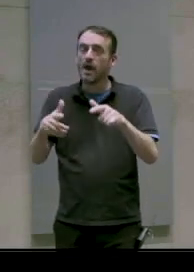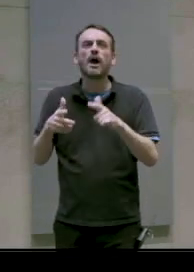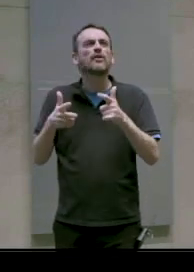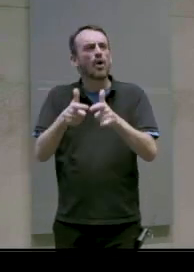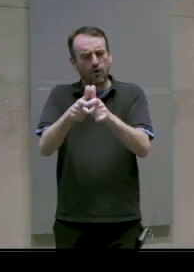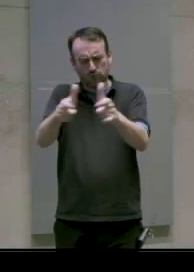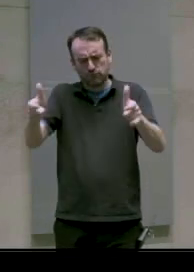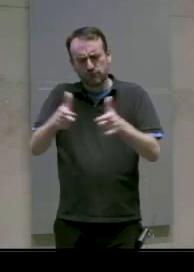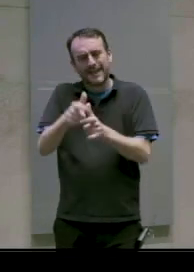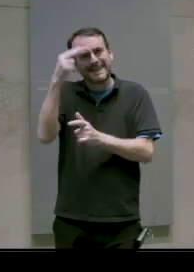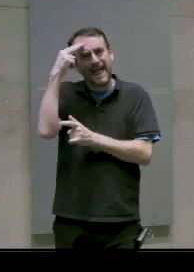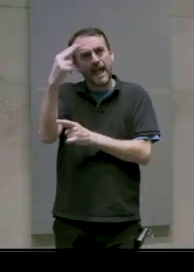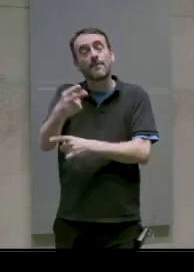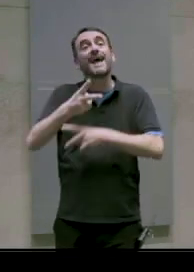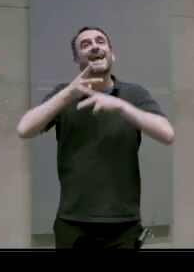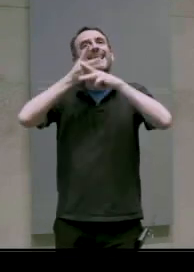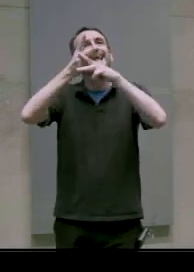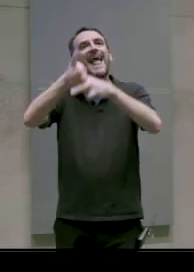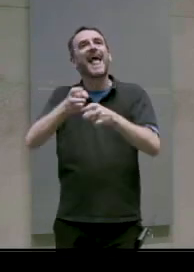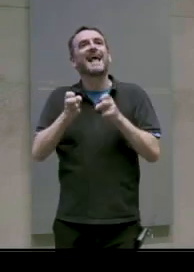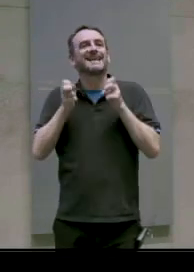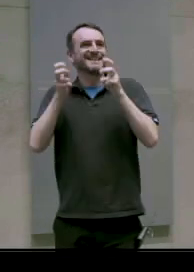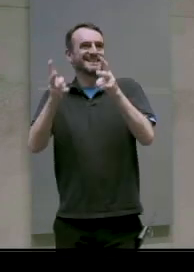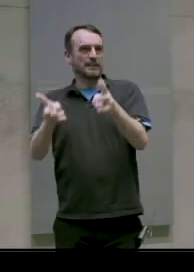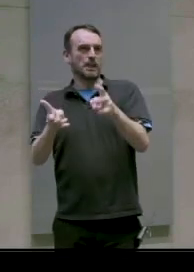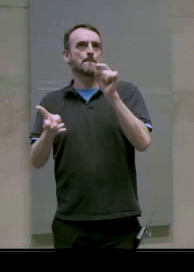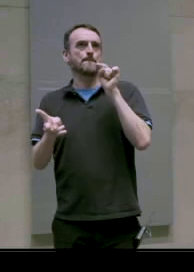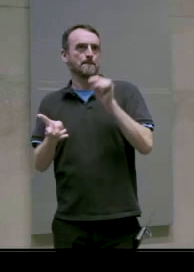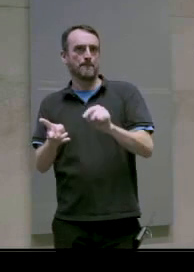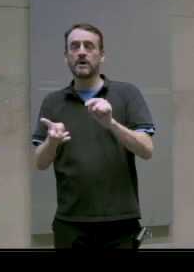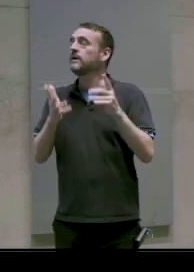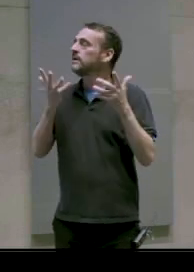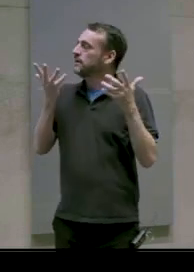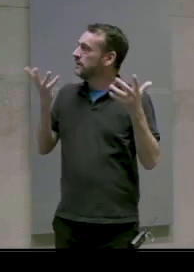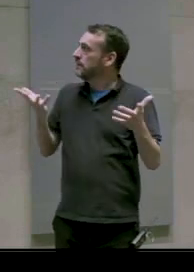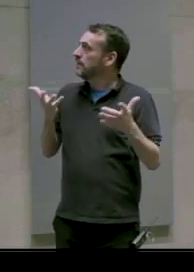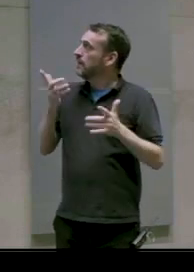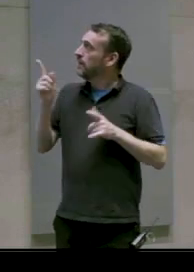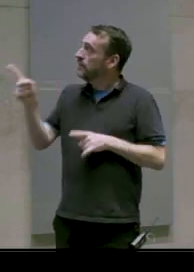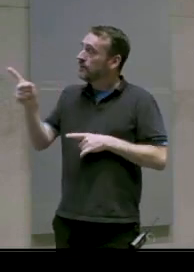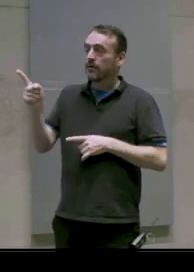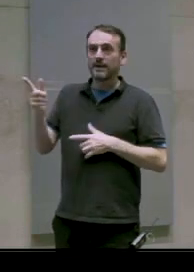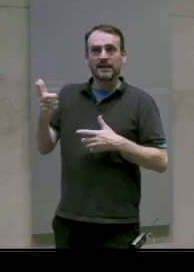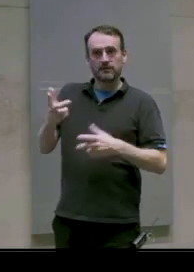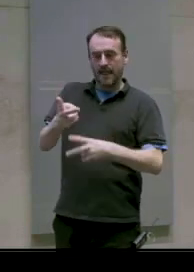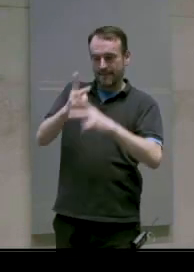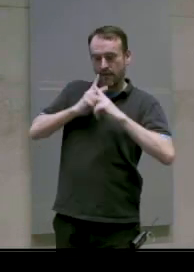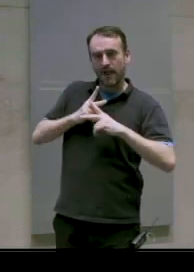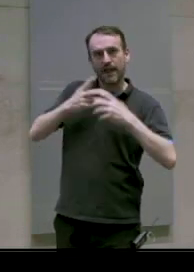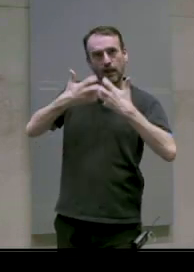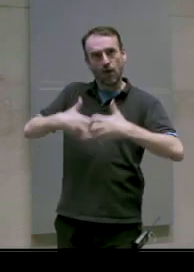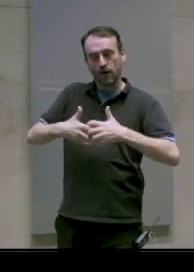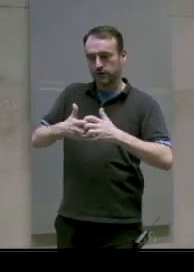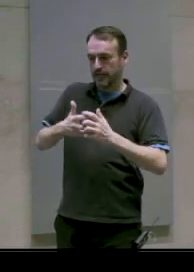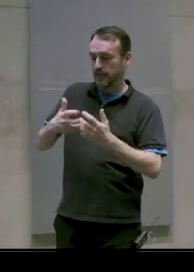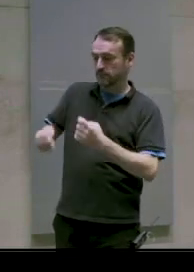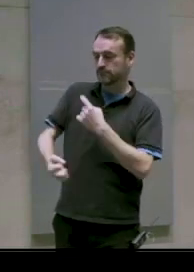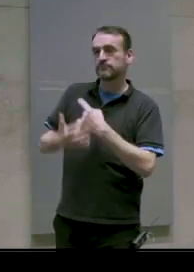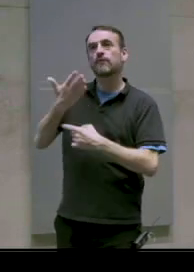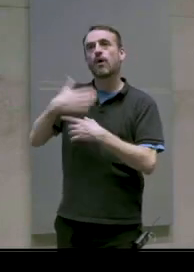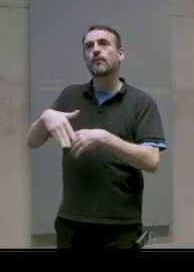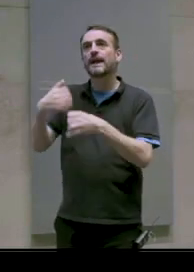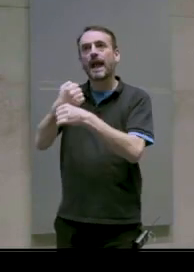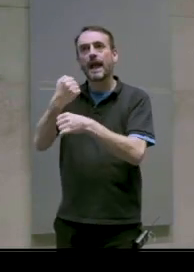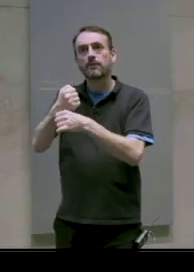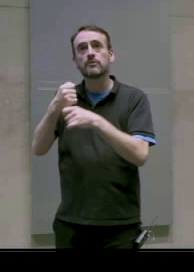Systems, as a free toolkit for designing and making self-care technologies that are inspired by games. The toolkit is made up of a workbook